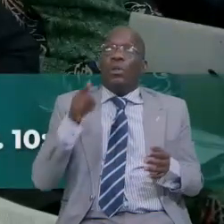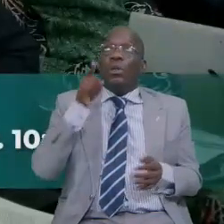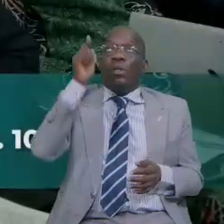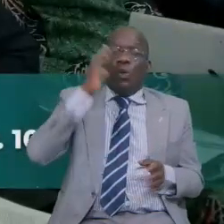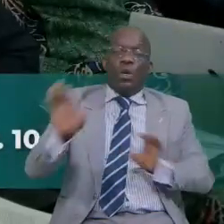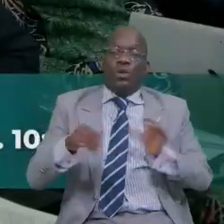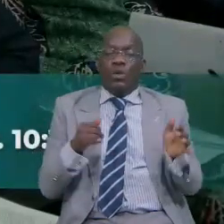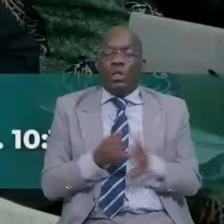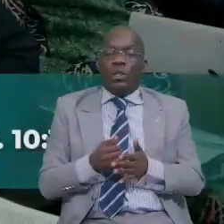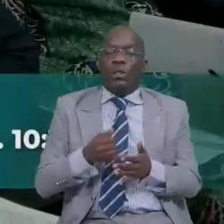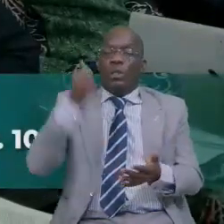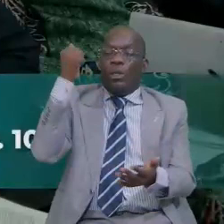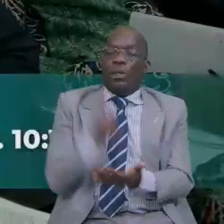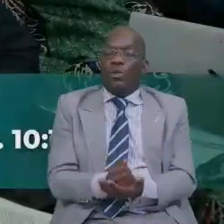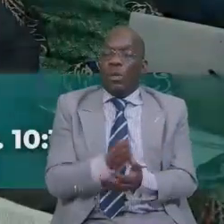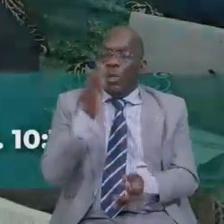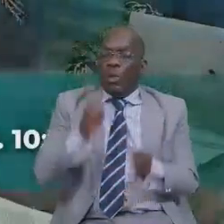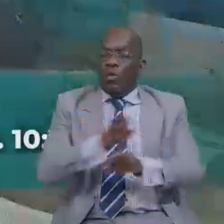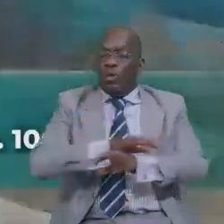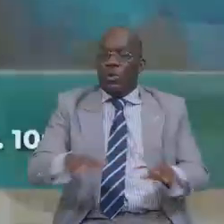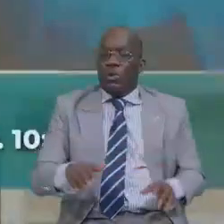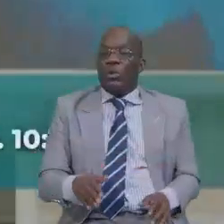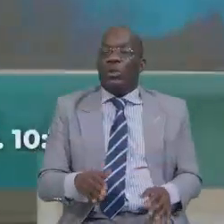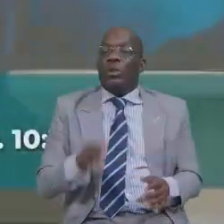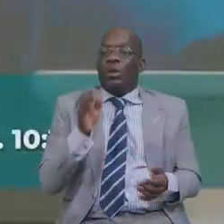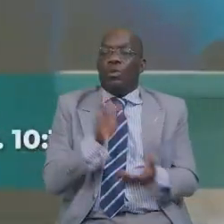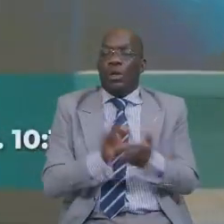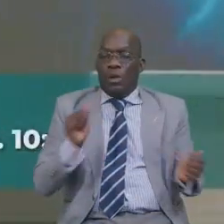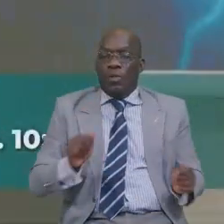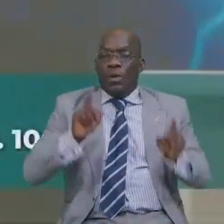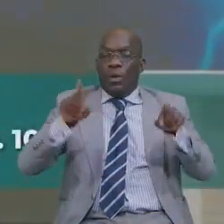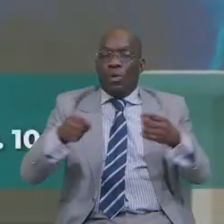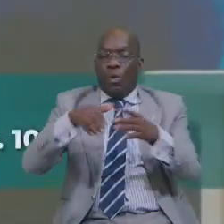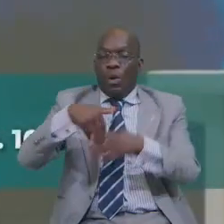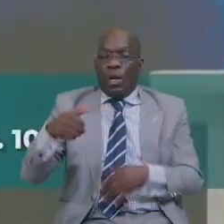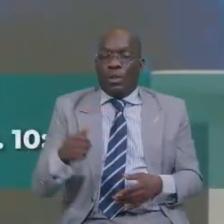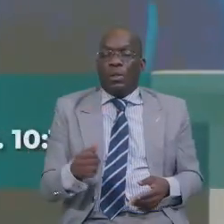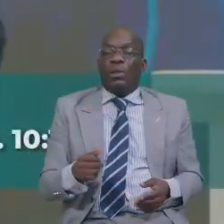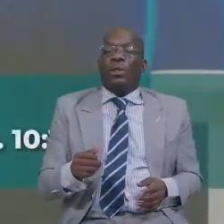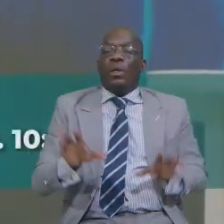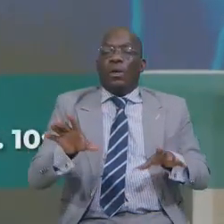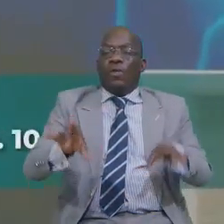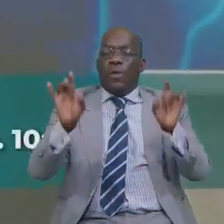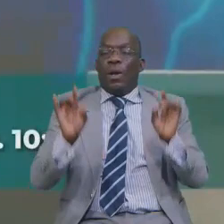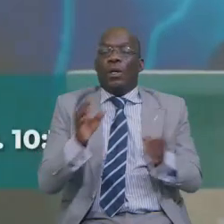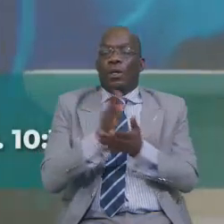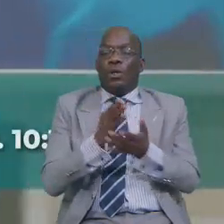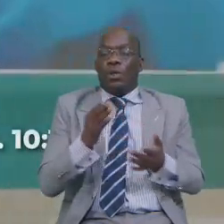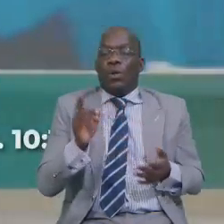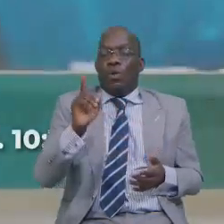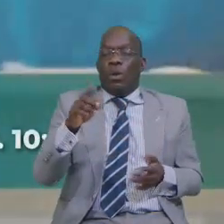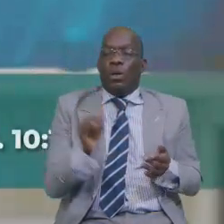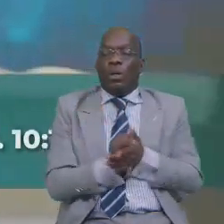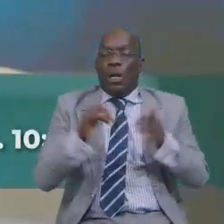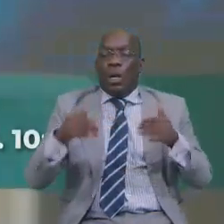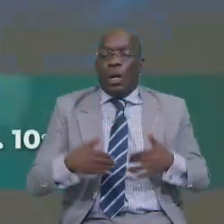don't believe what you believe, go out and find somebody that had any challenge